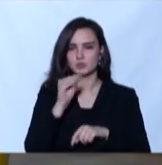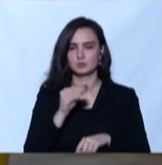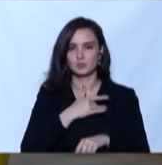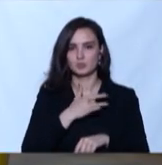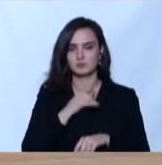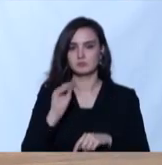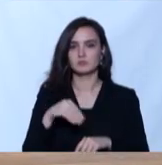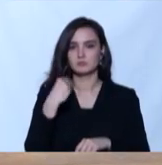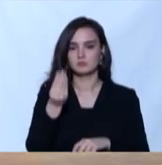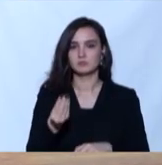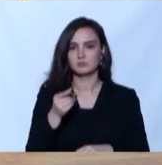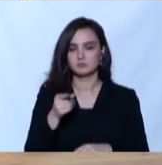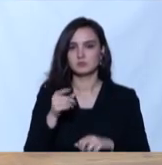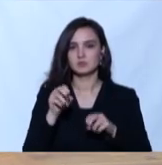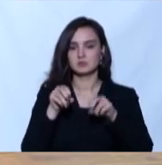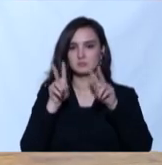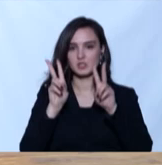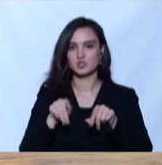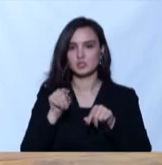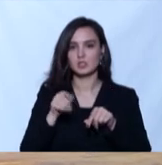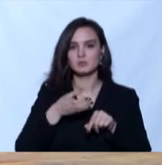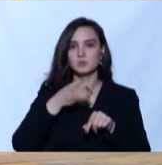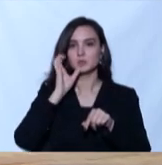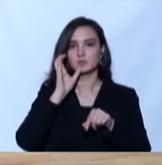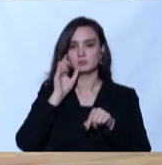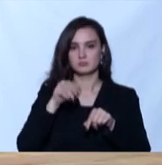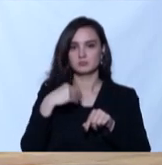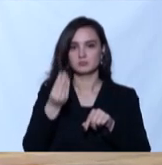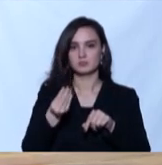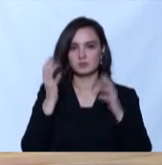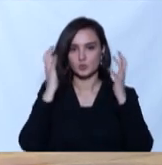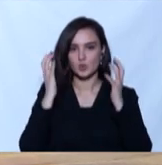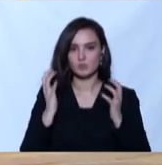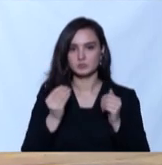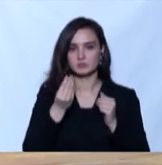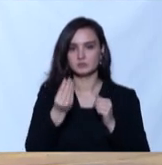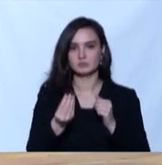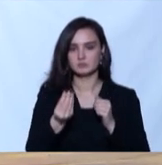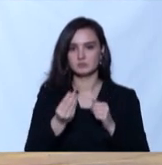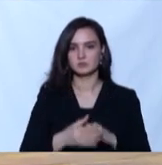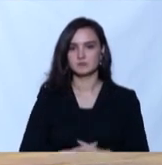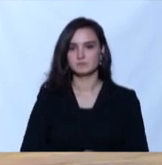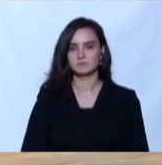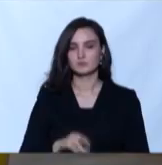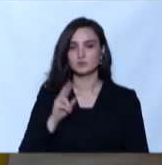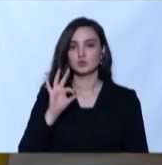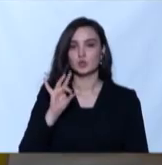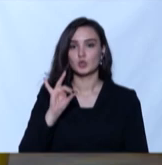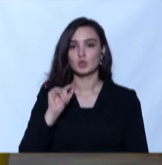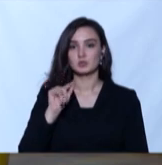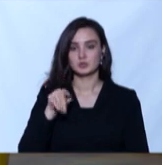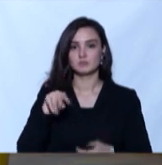he gave the lion a special magic drink. "This will give you courage, I think." Dorothy stood there